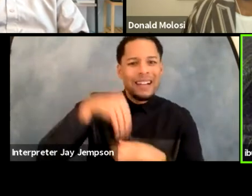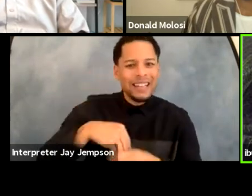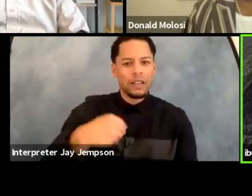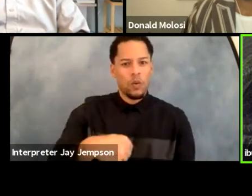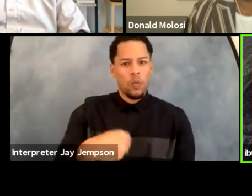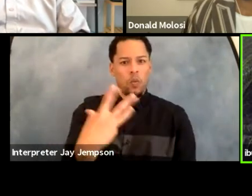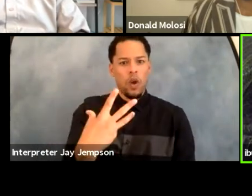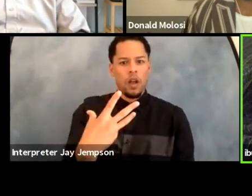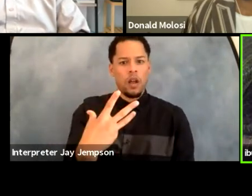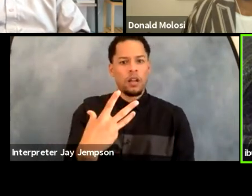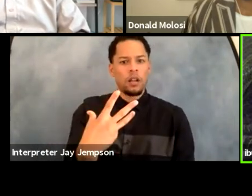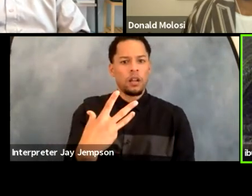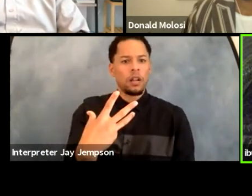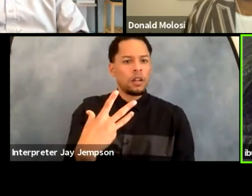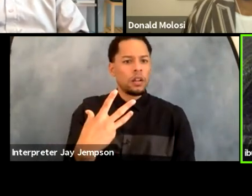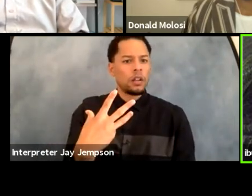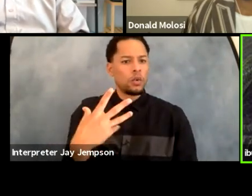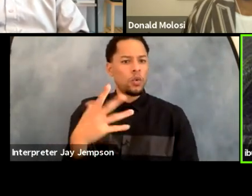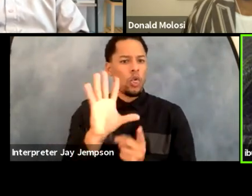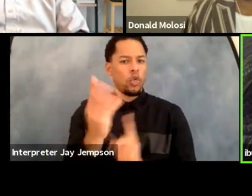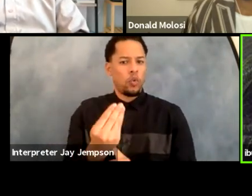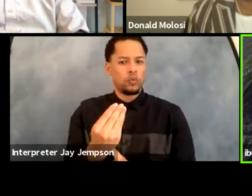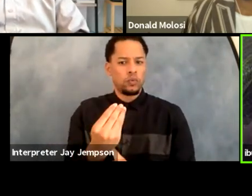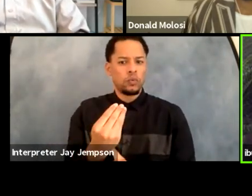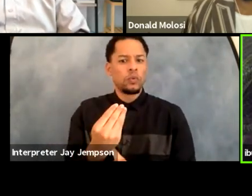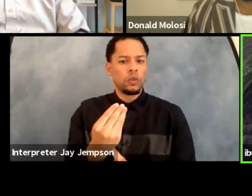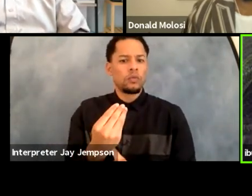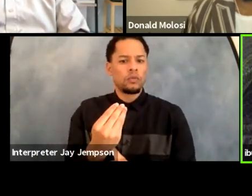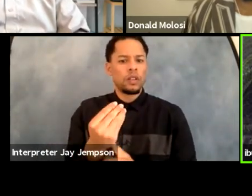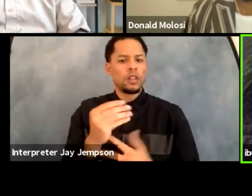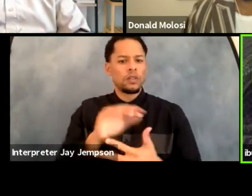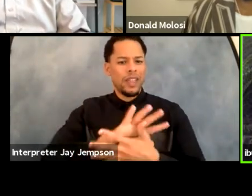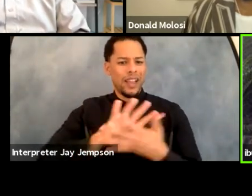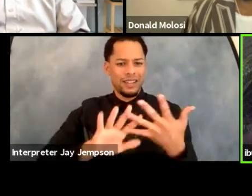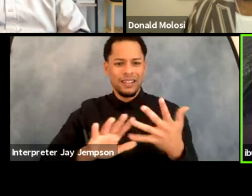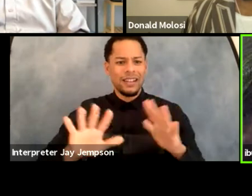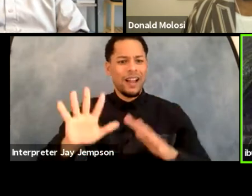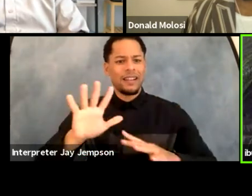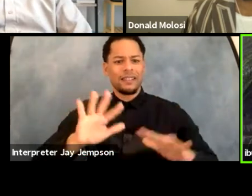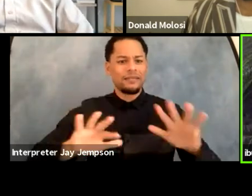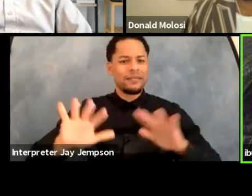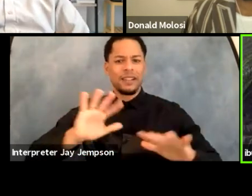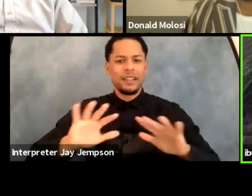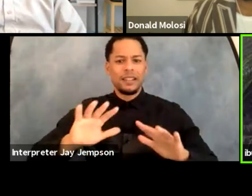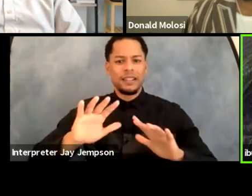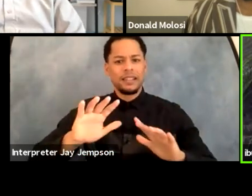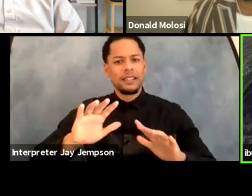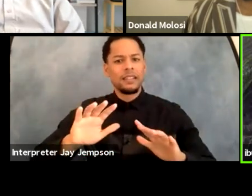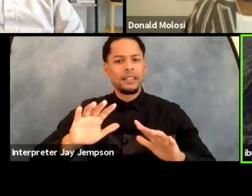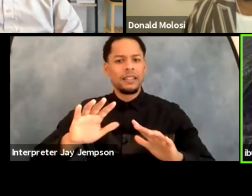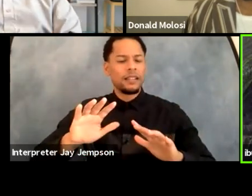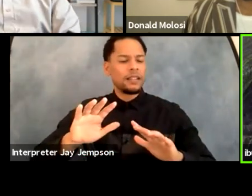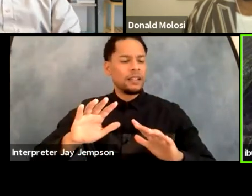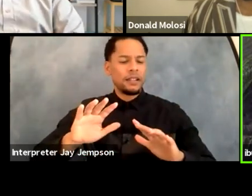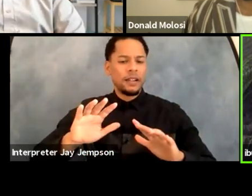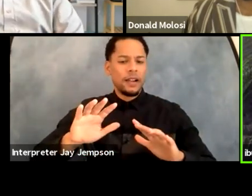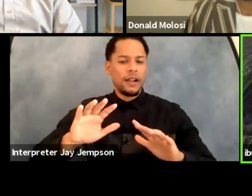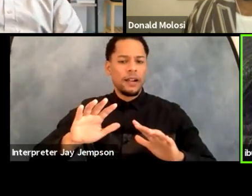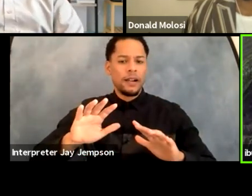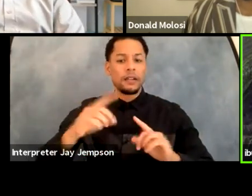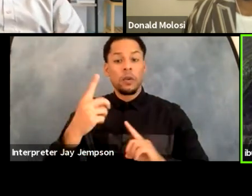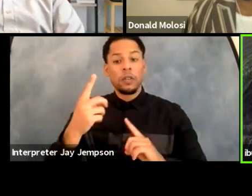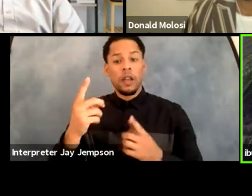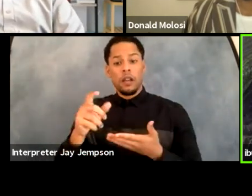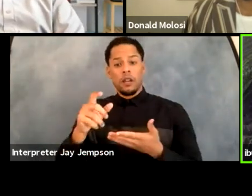in a Black man's country, you know, the dilemma. You know, when we did it in Nigeria, of course, it's a one-woman play, and it was written